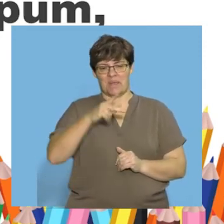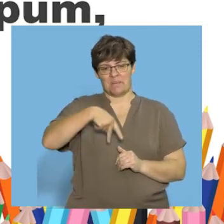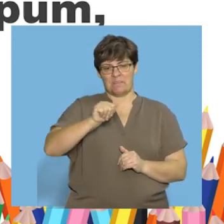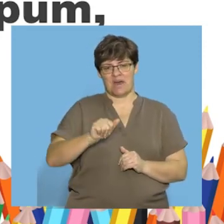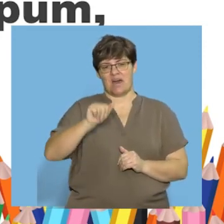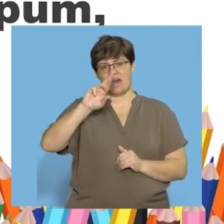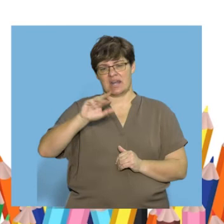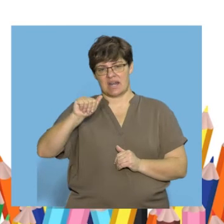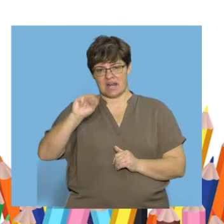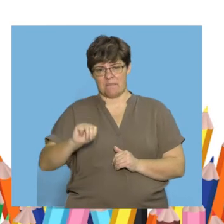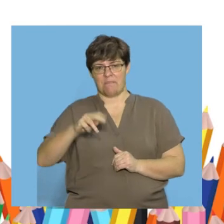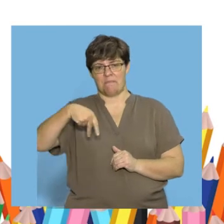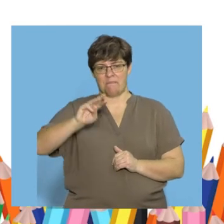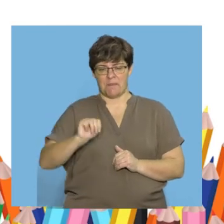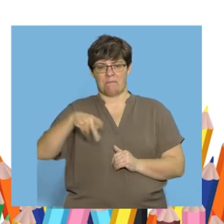Now sing.